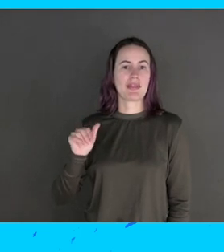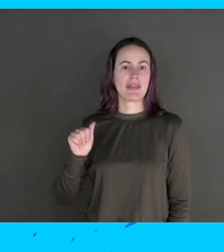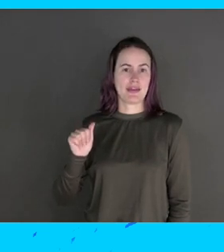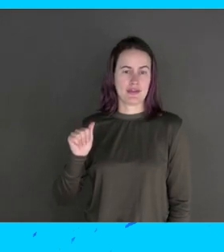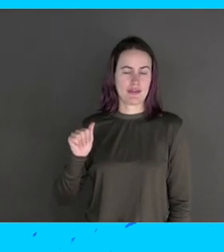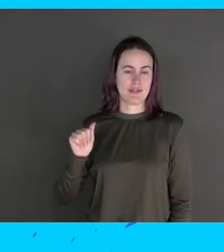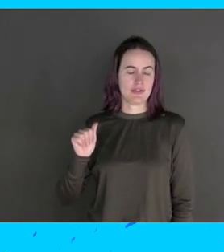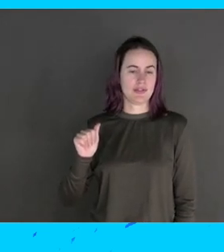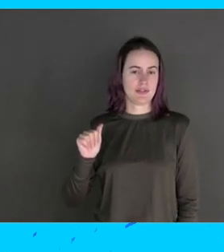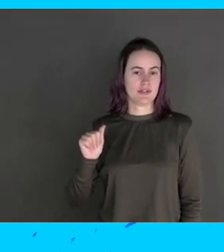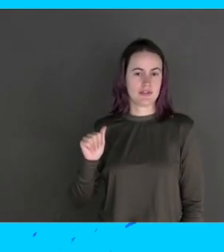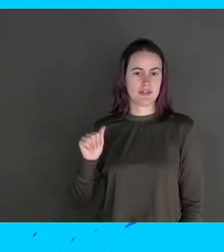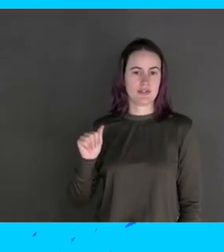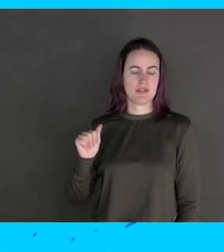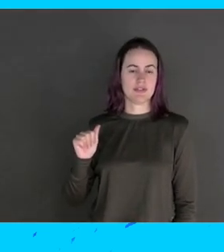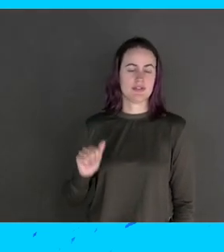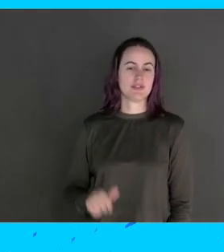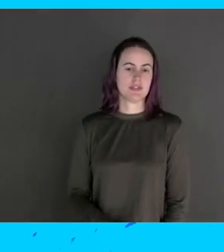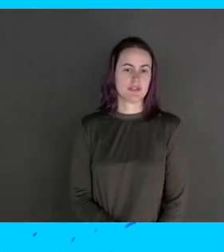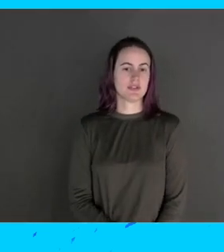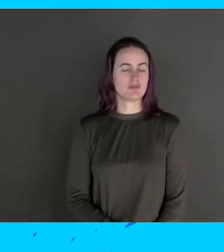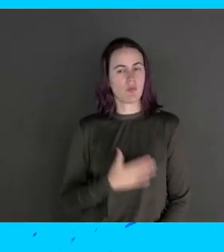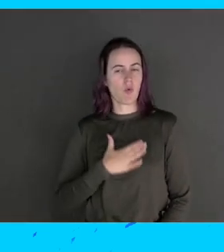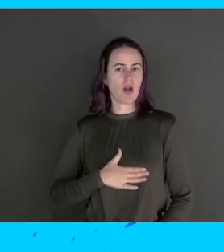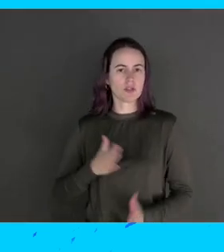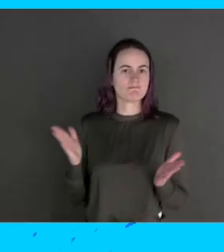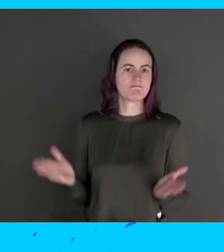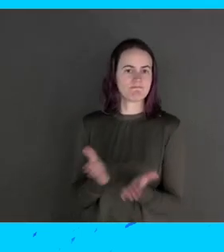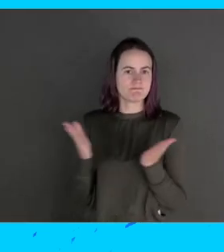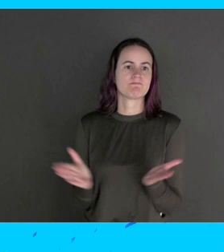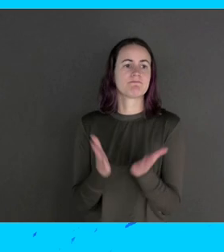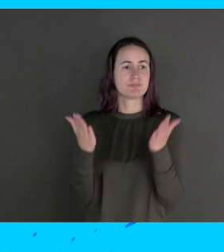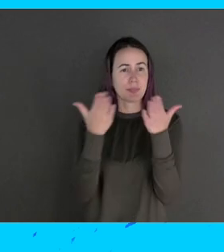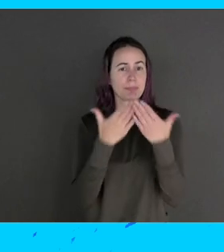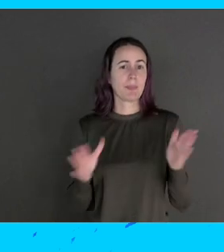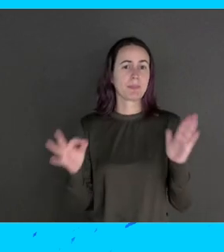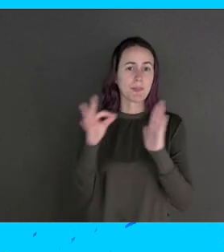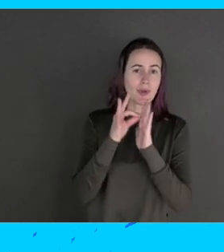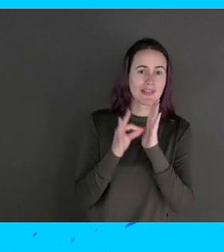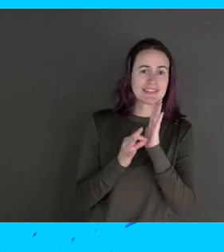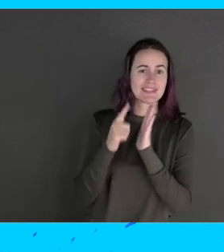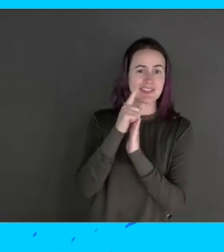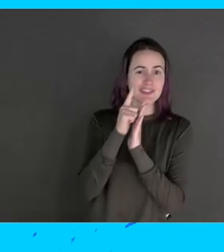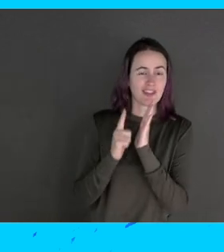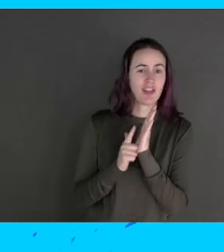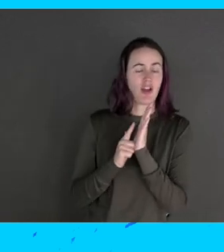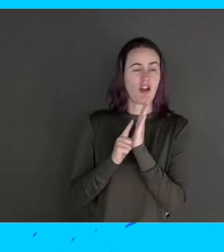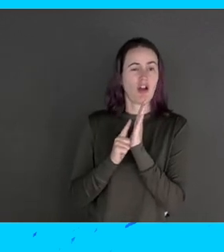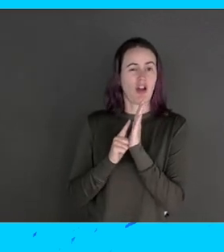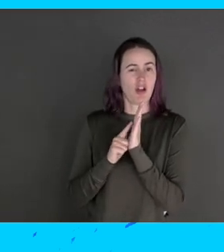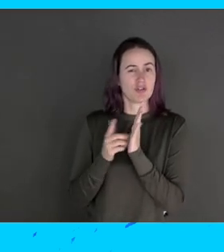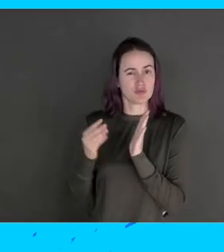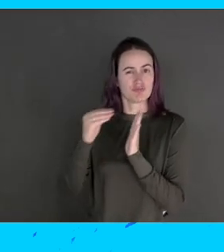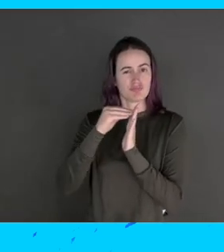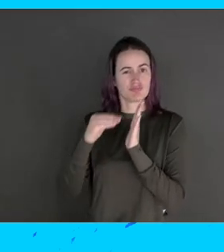is a protagonist in promoting public policies and the constitutional agenda of our country.